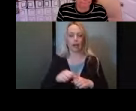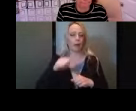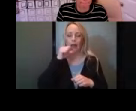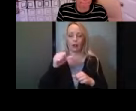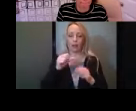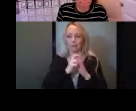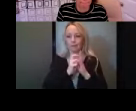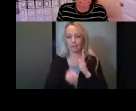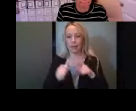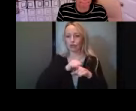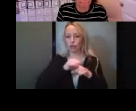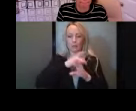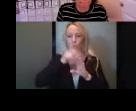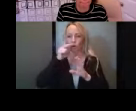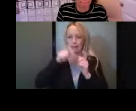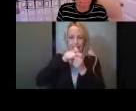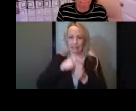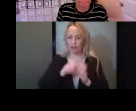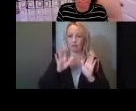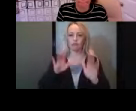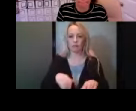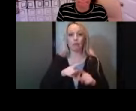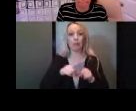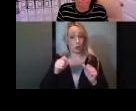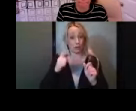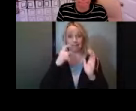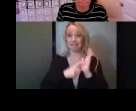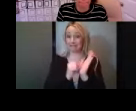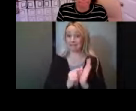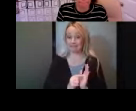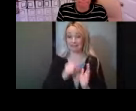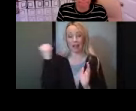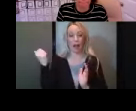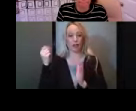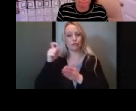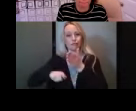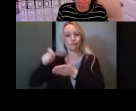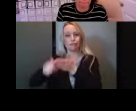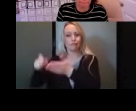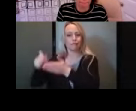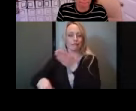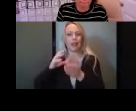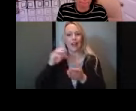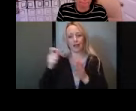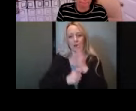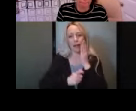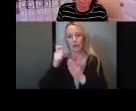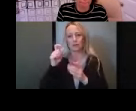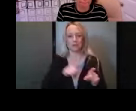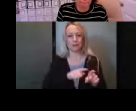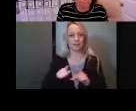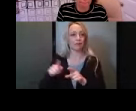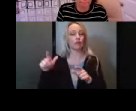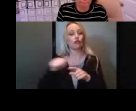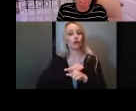into the training program in details, but you can see it's been published in a number of other papers. There's also a published manual. The training focuses